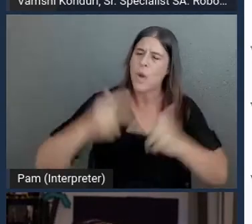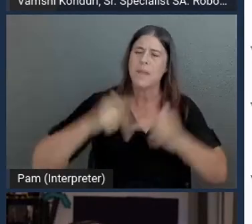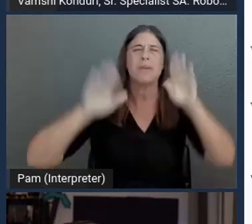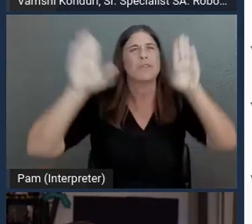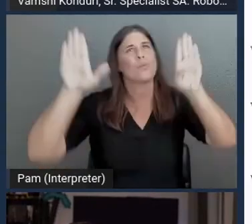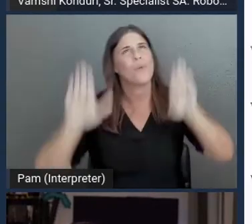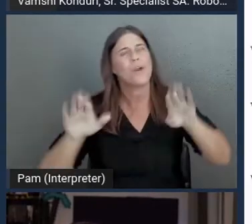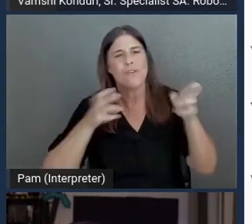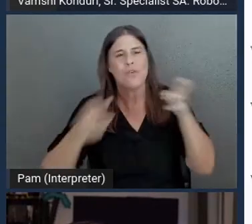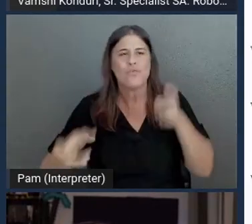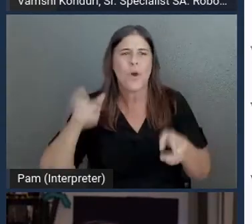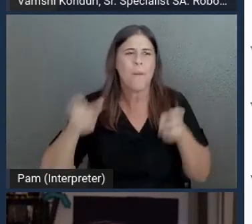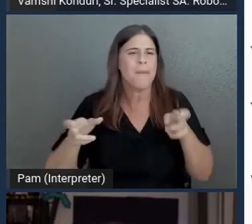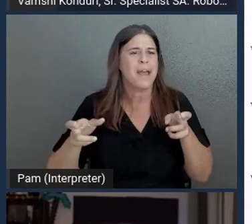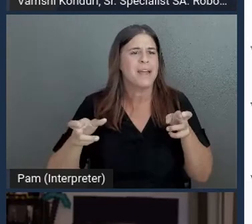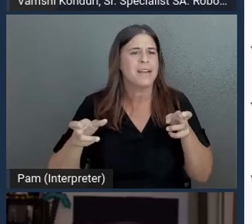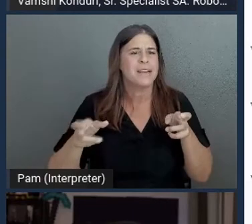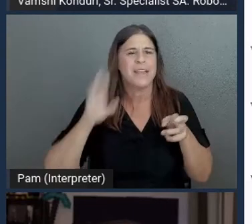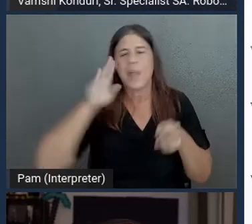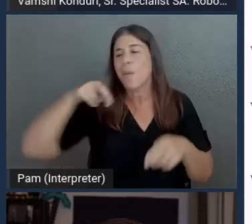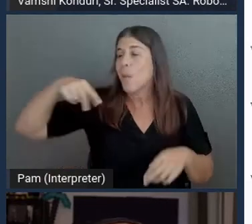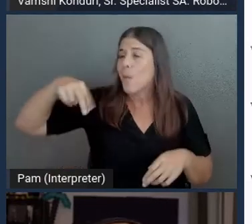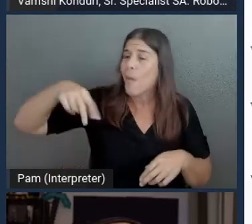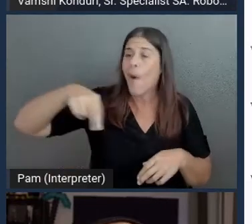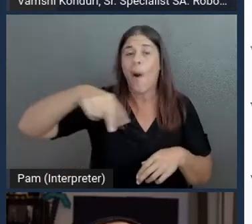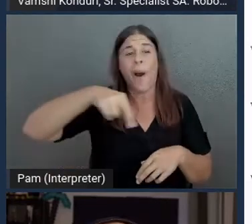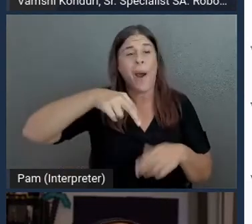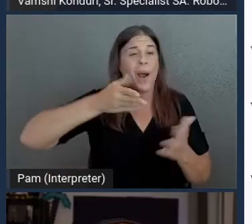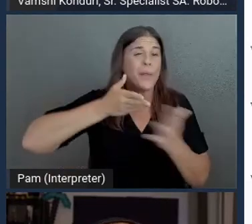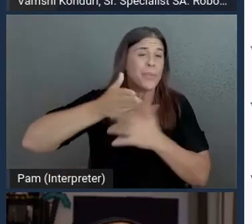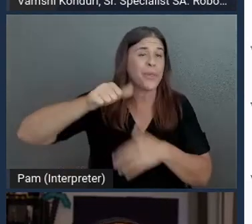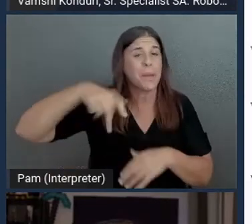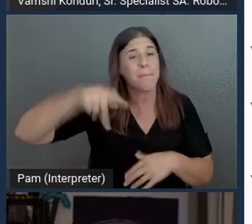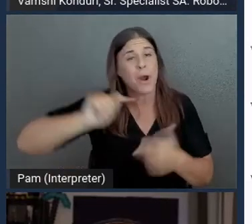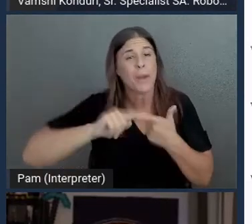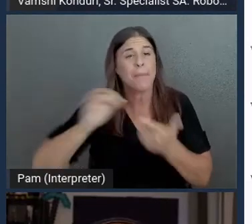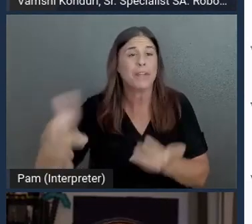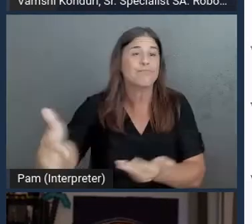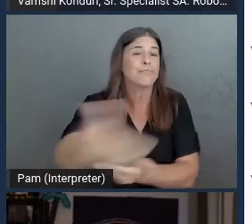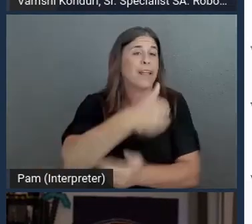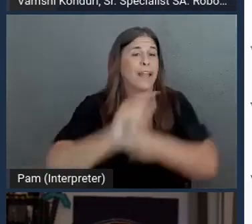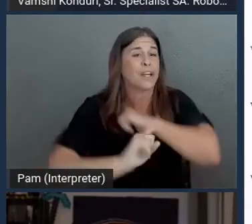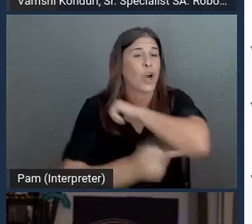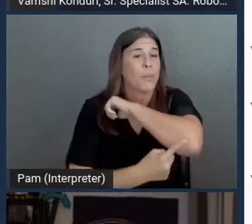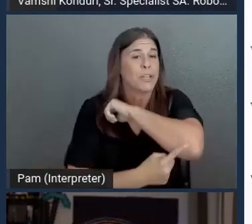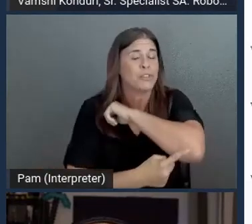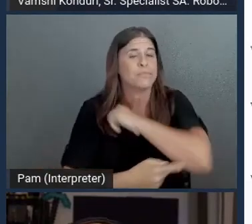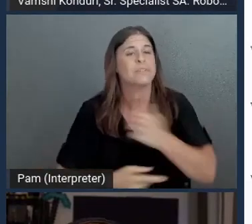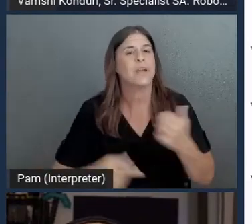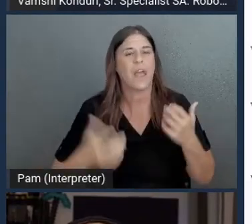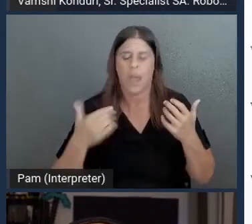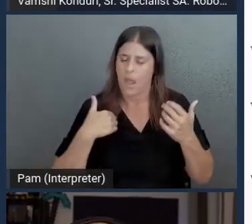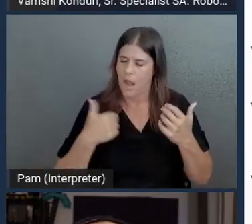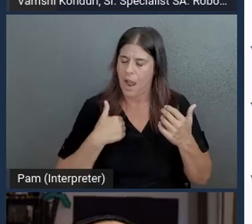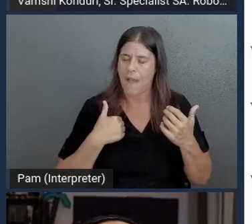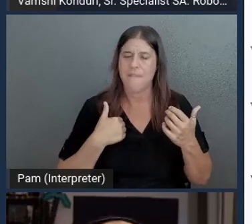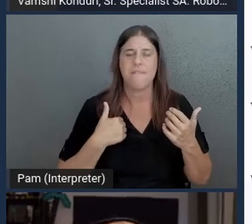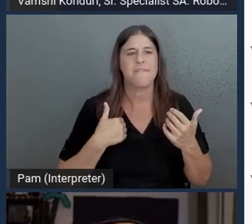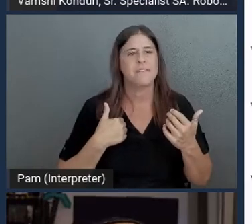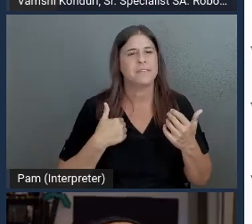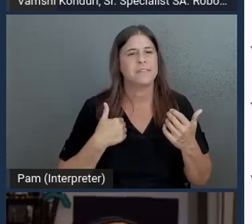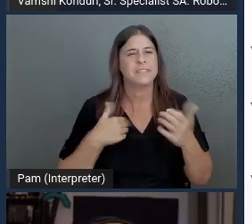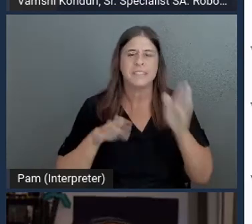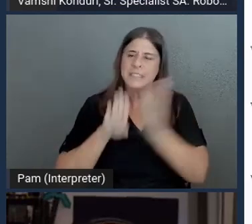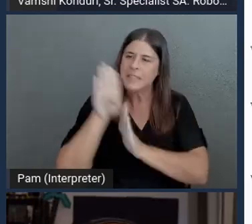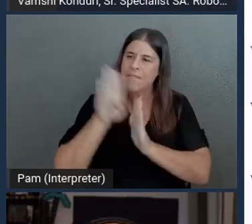robot. It's gonna walk through the apartment. It's gonna collect garbage, and I've delivered. I've